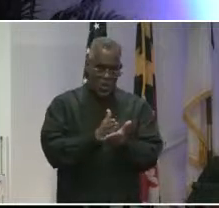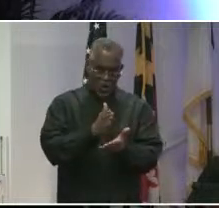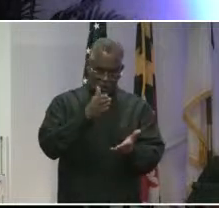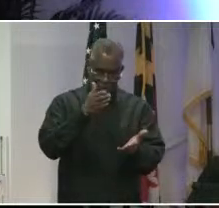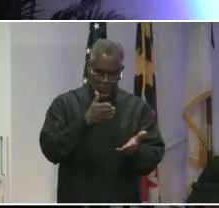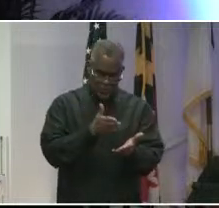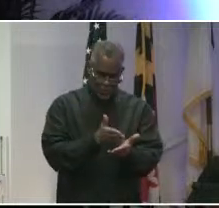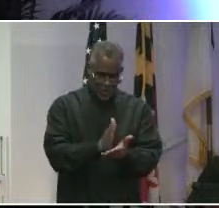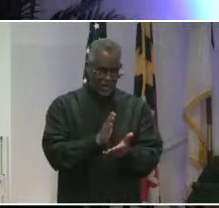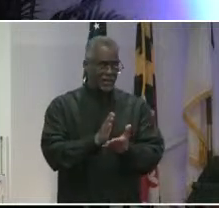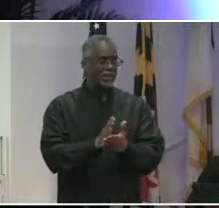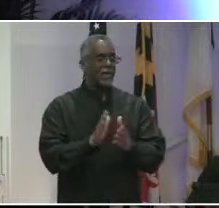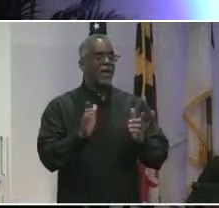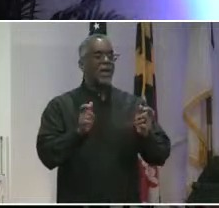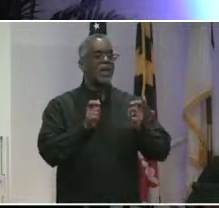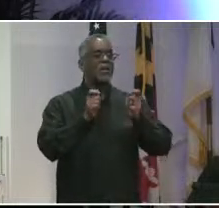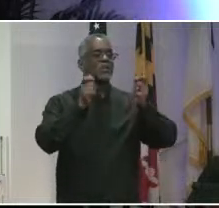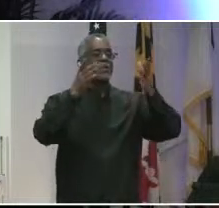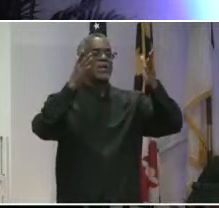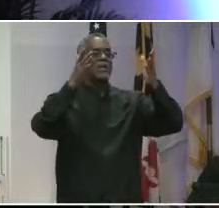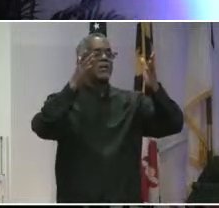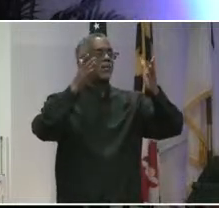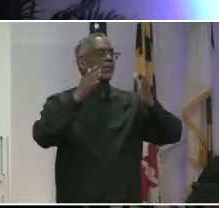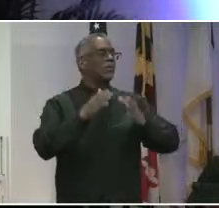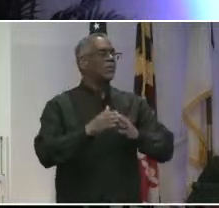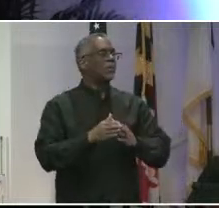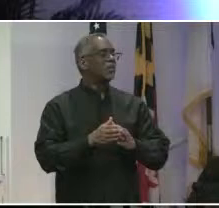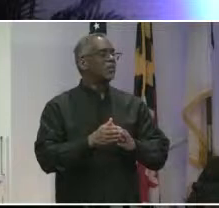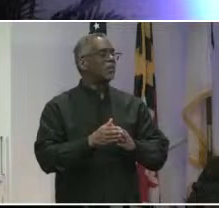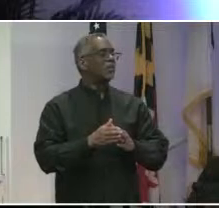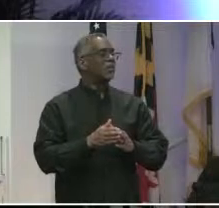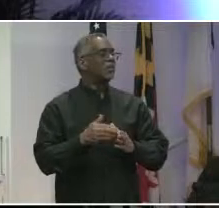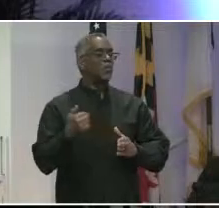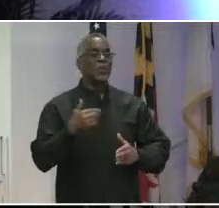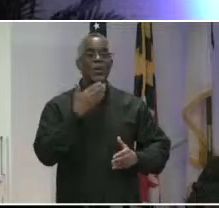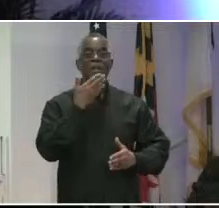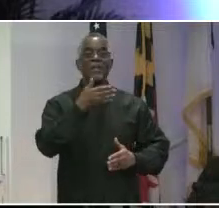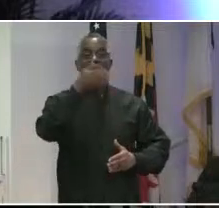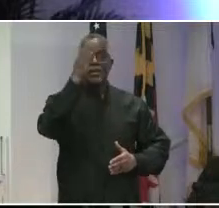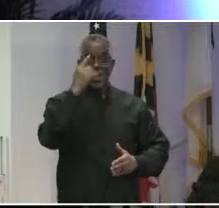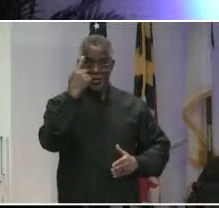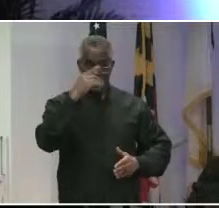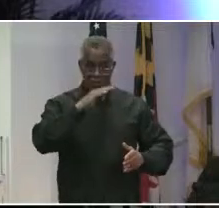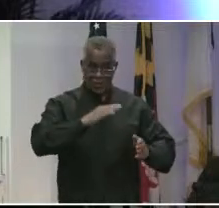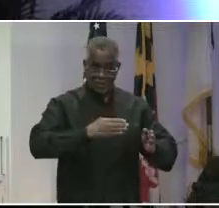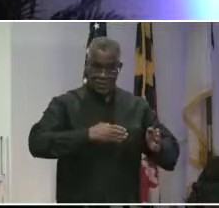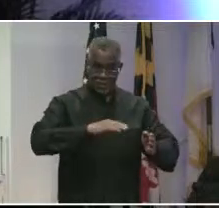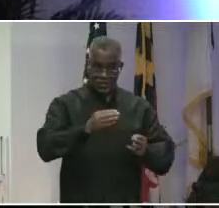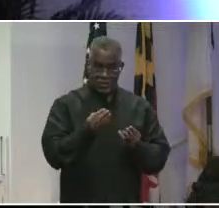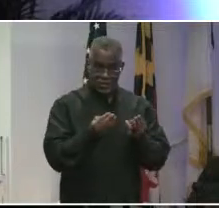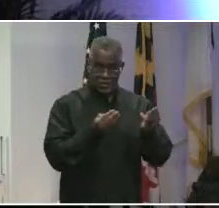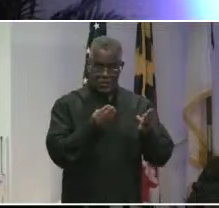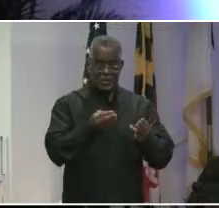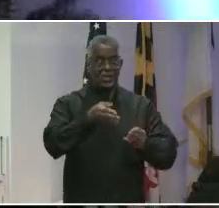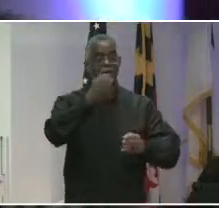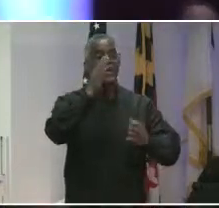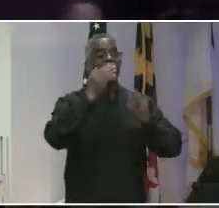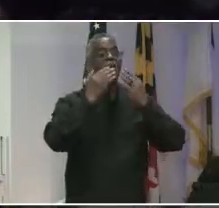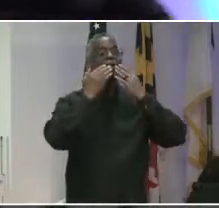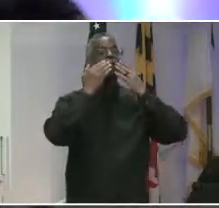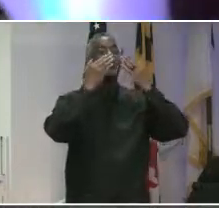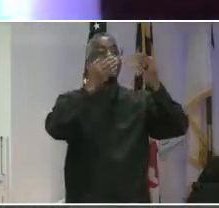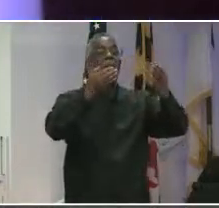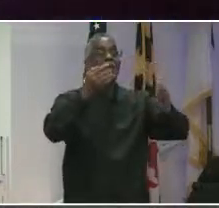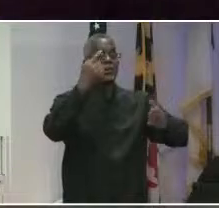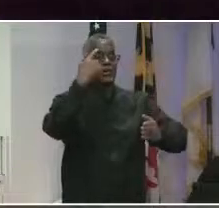right. Hallelujah. Listen, we praise God for the instruments. Amen. Come on, let's pray. God, we thank you. We thank